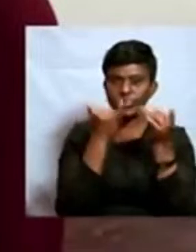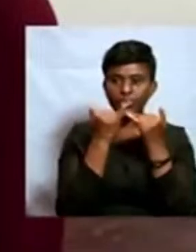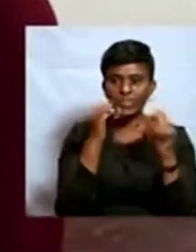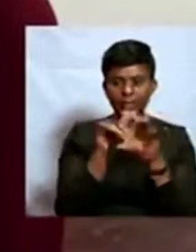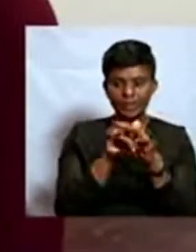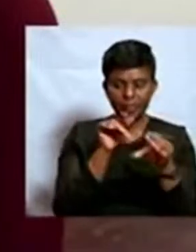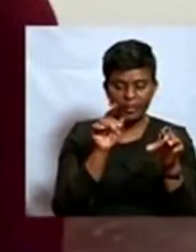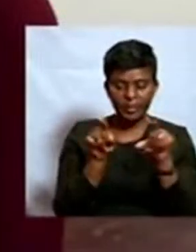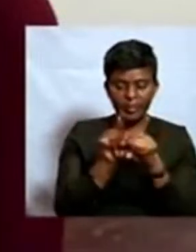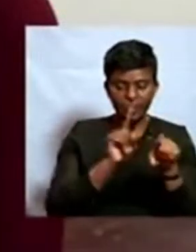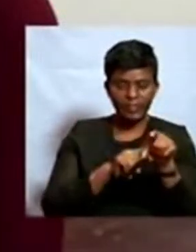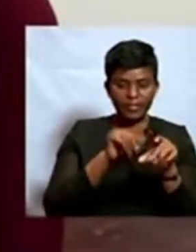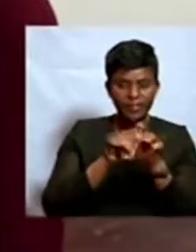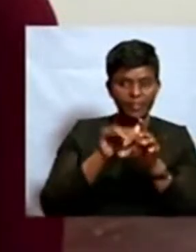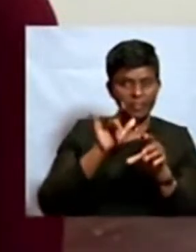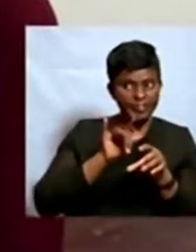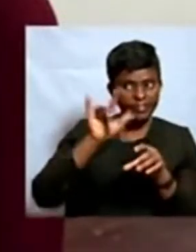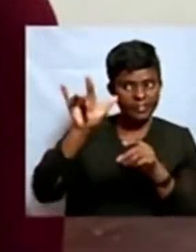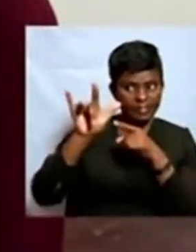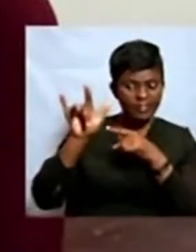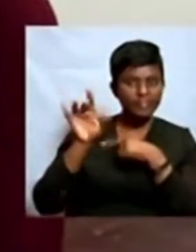the aviation sector,